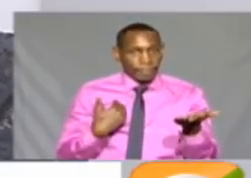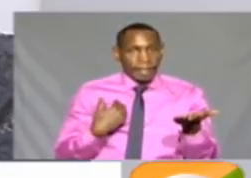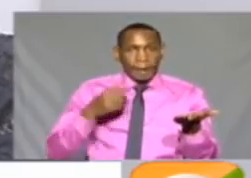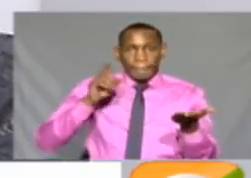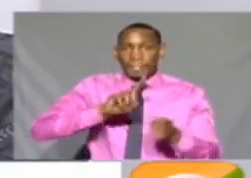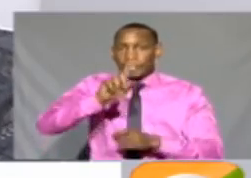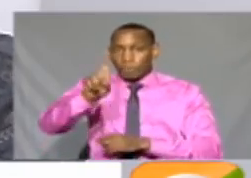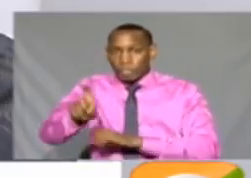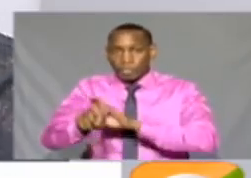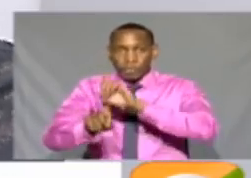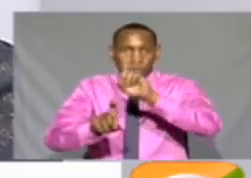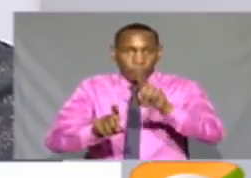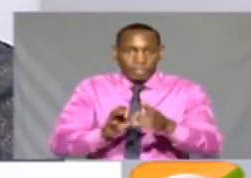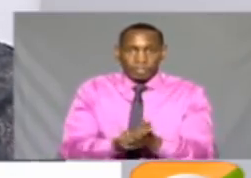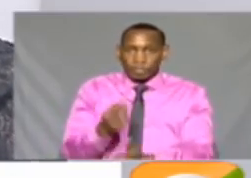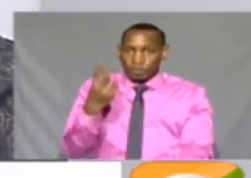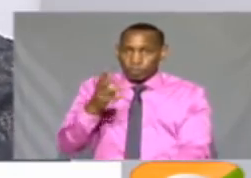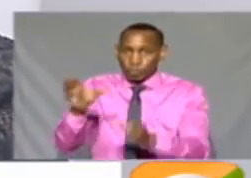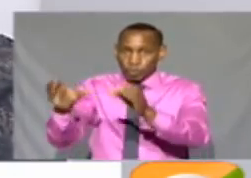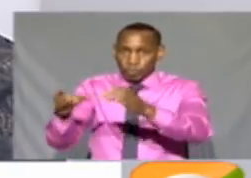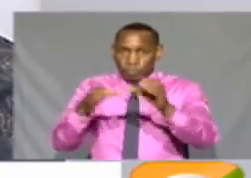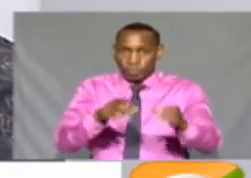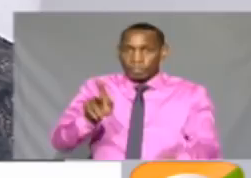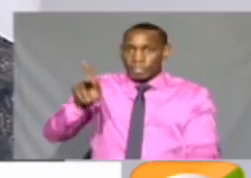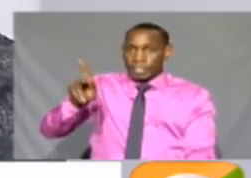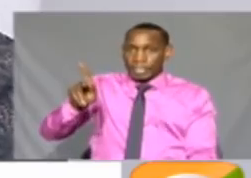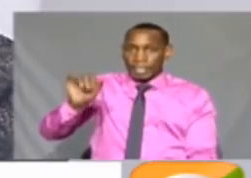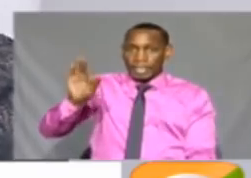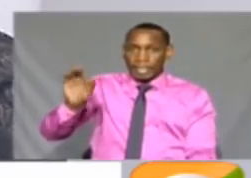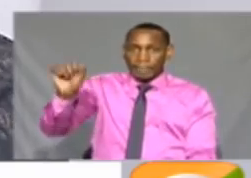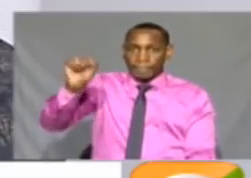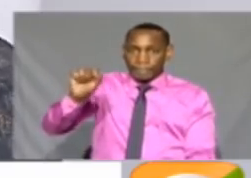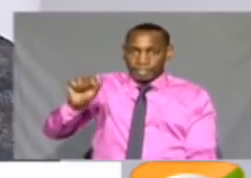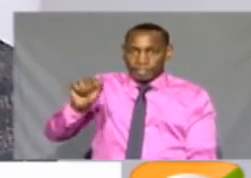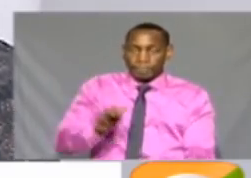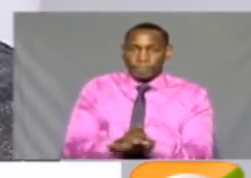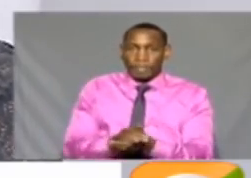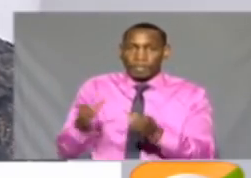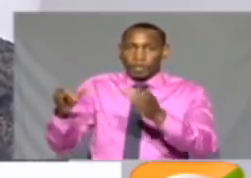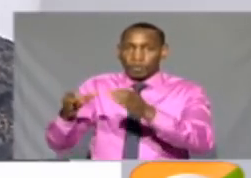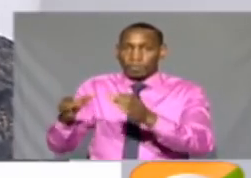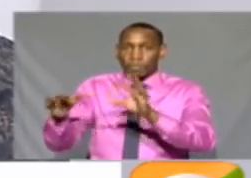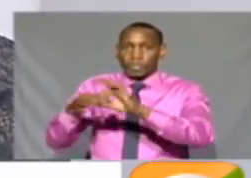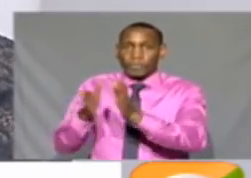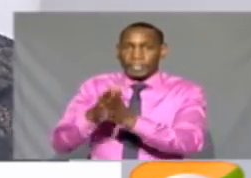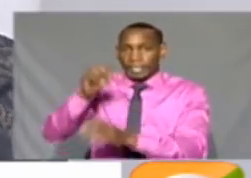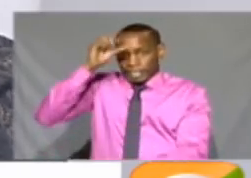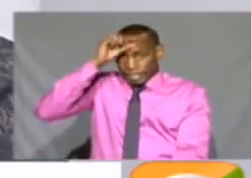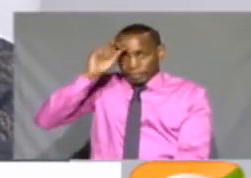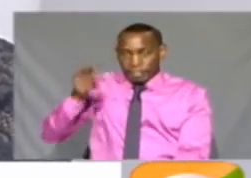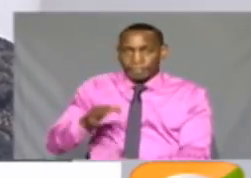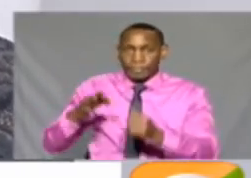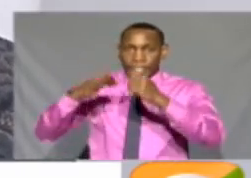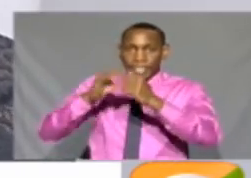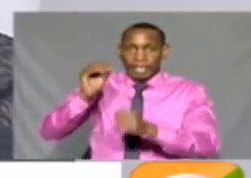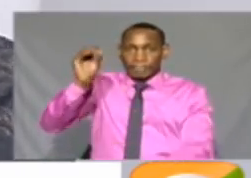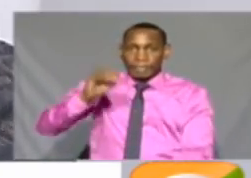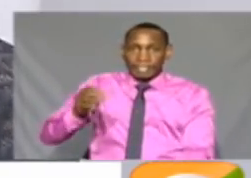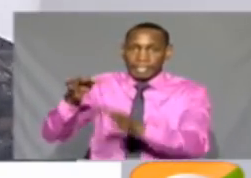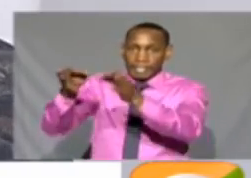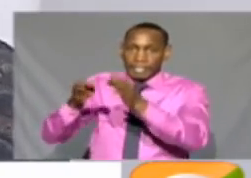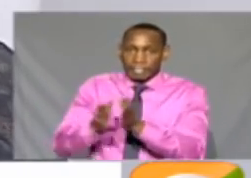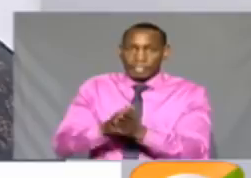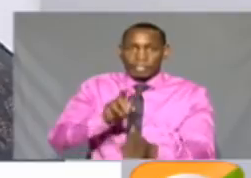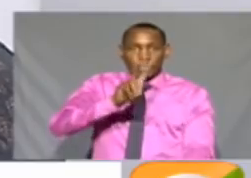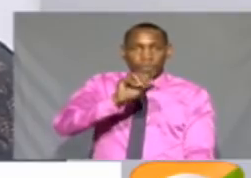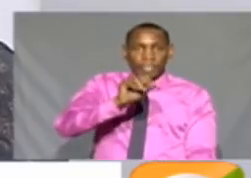asking questions of two bodies. Kenya Ferry Services is a limited company owned by the government of Kenya. 80% Treasury,